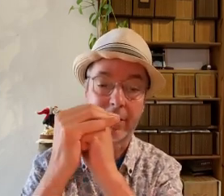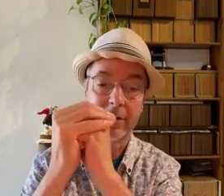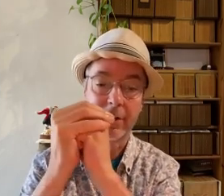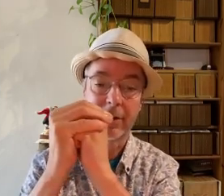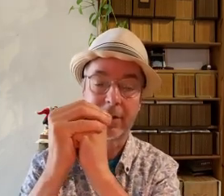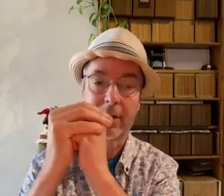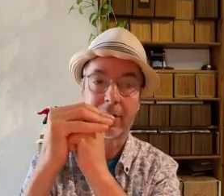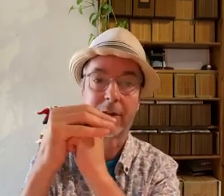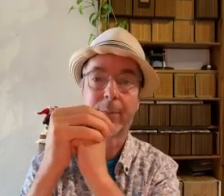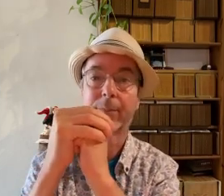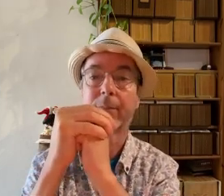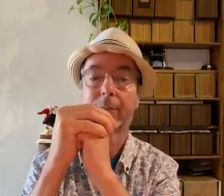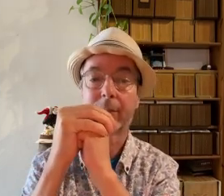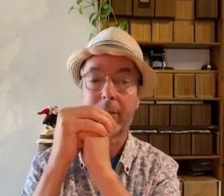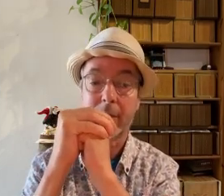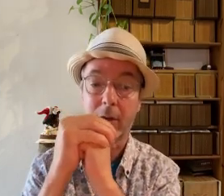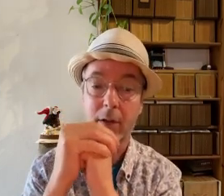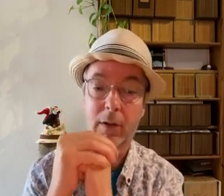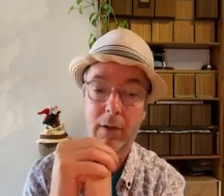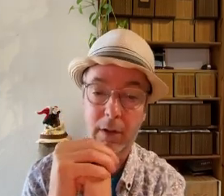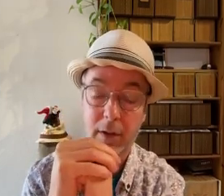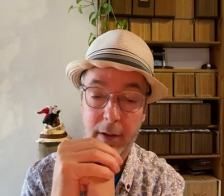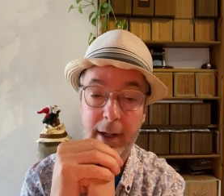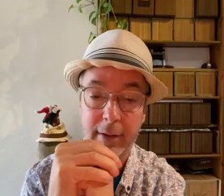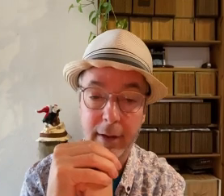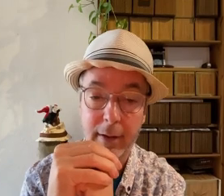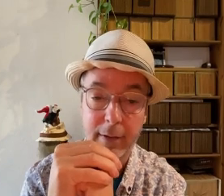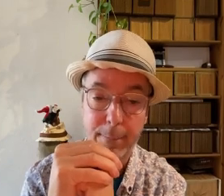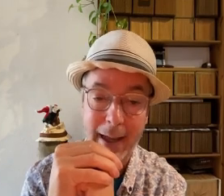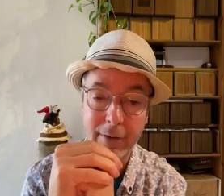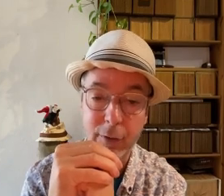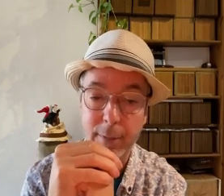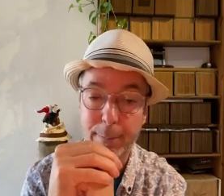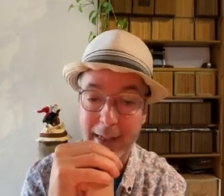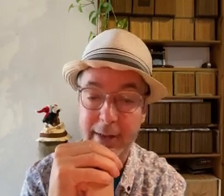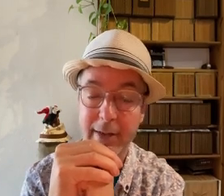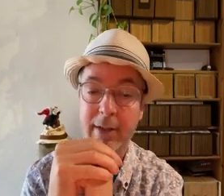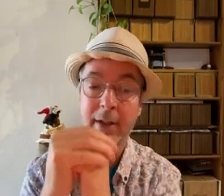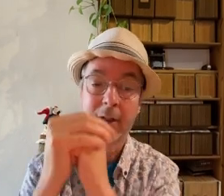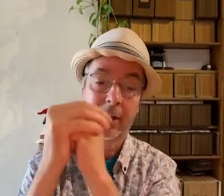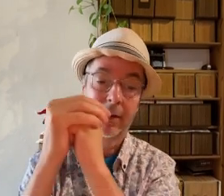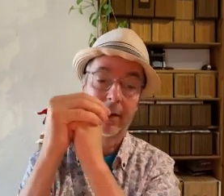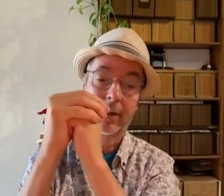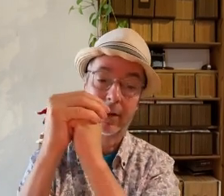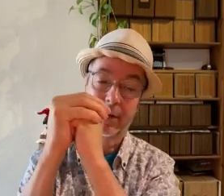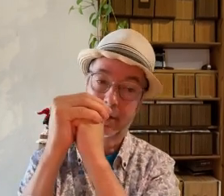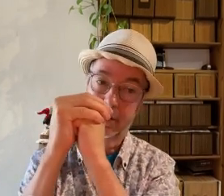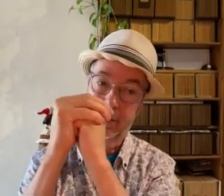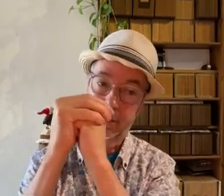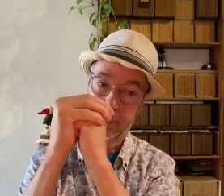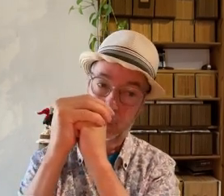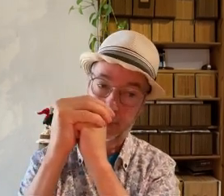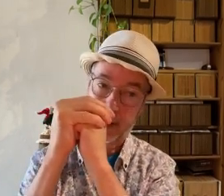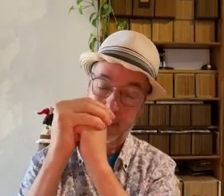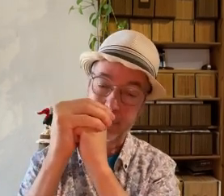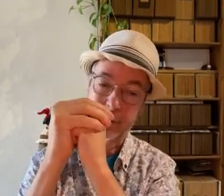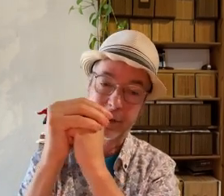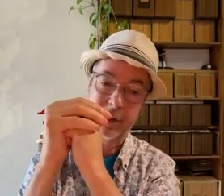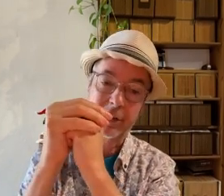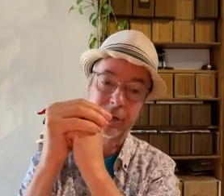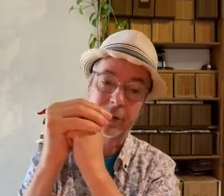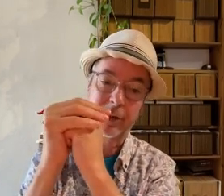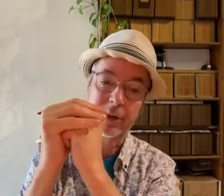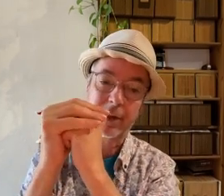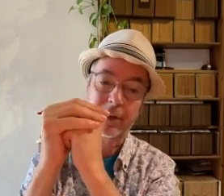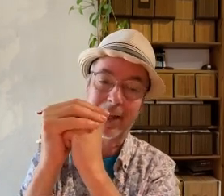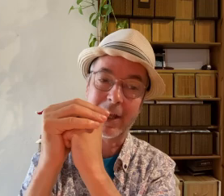the essence is that or like the mant or the basket, the what happens here